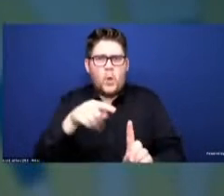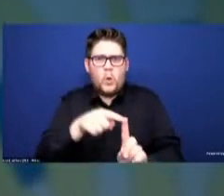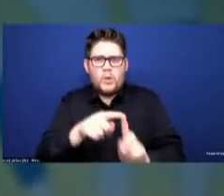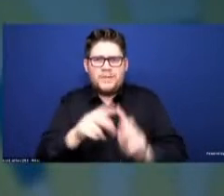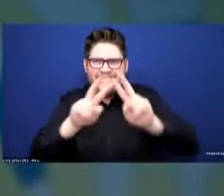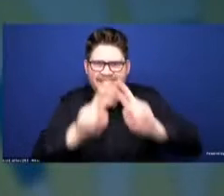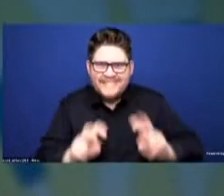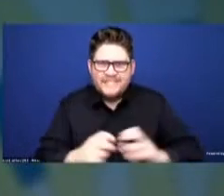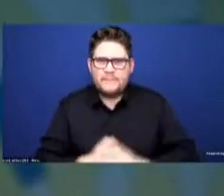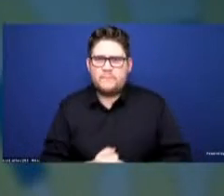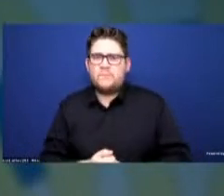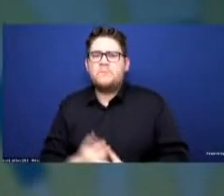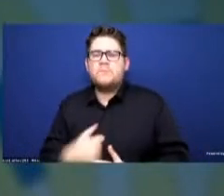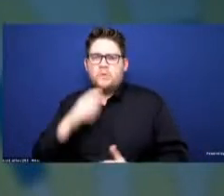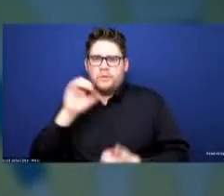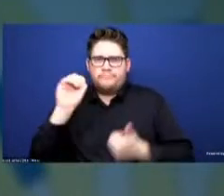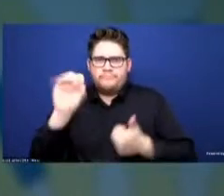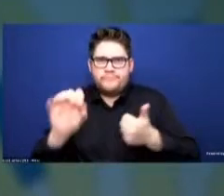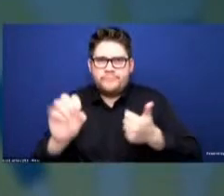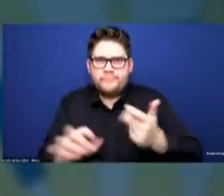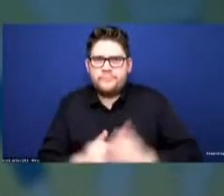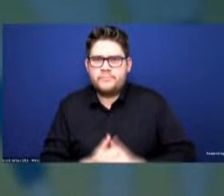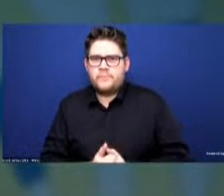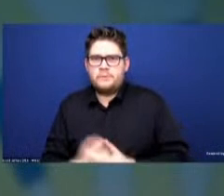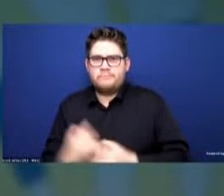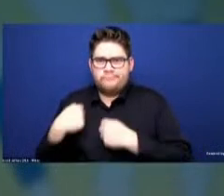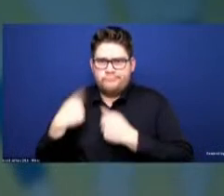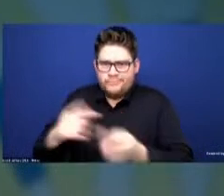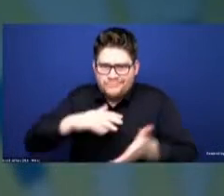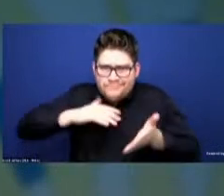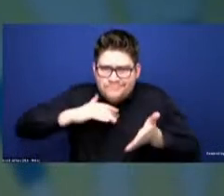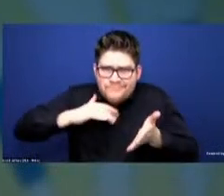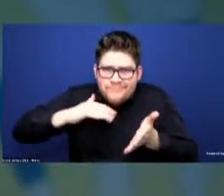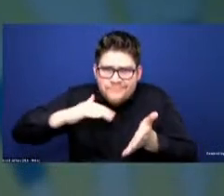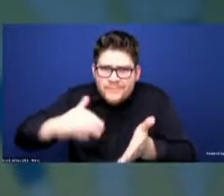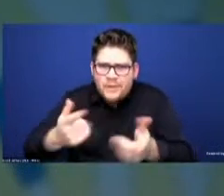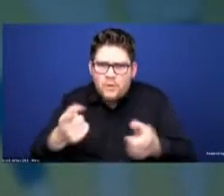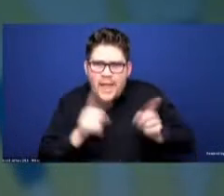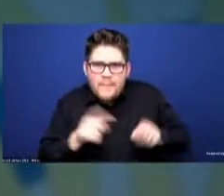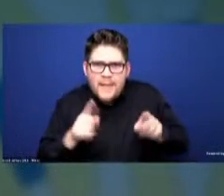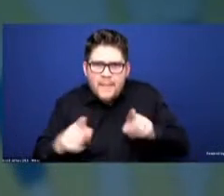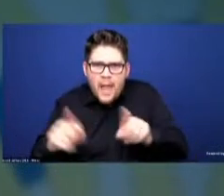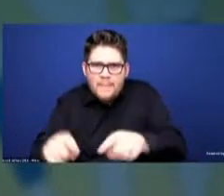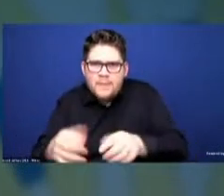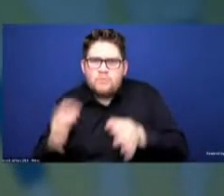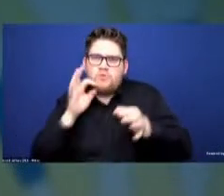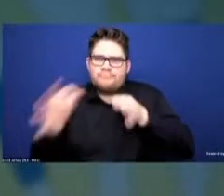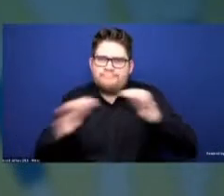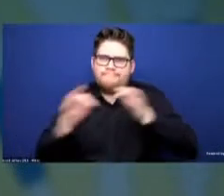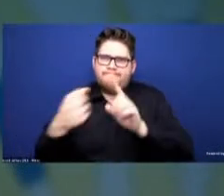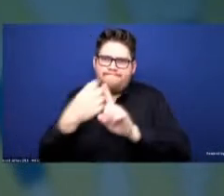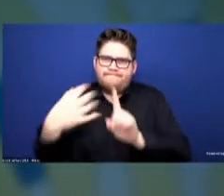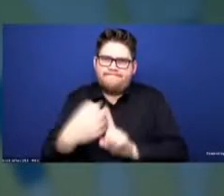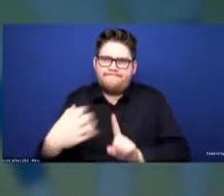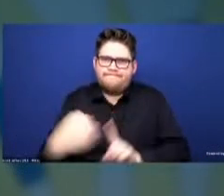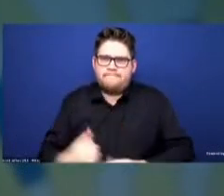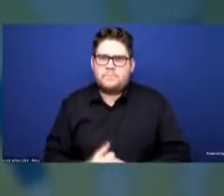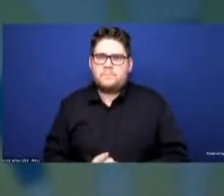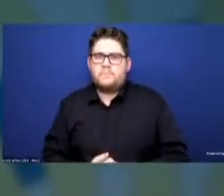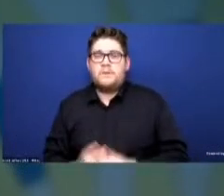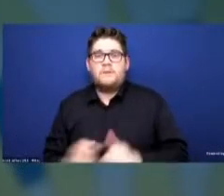in-depth reviews that have been done. The first in Vancouver Coastal was done between September and December, so when school